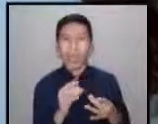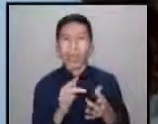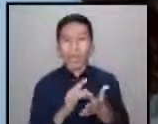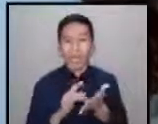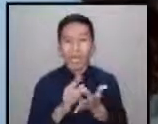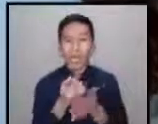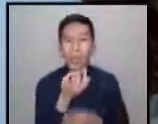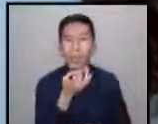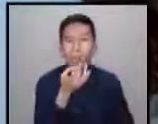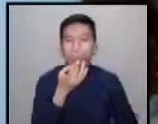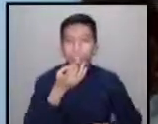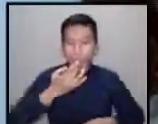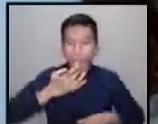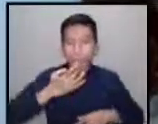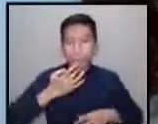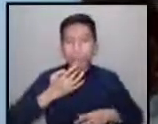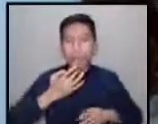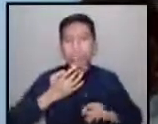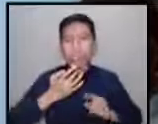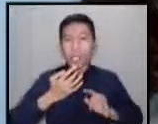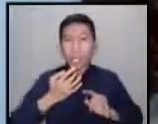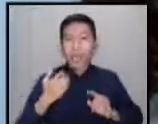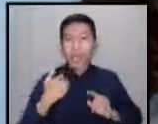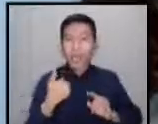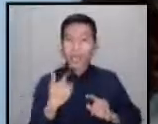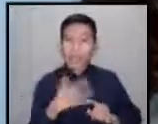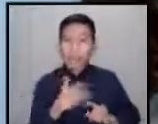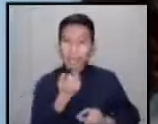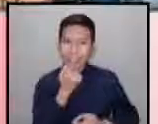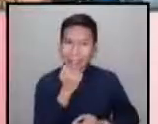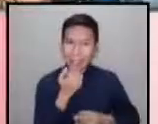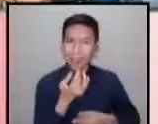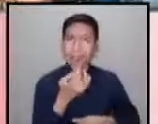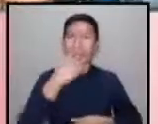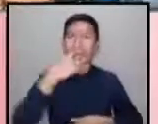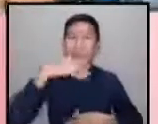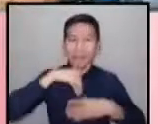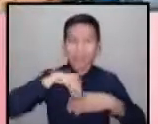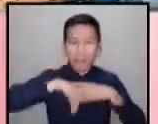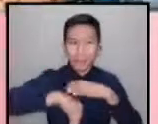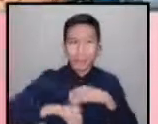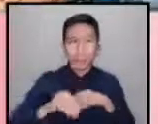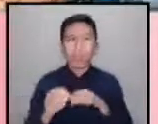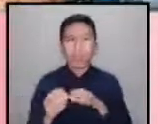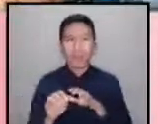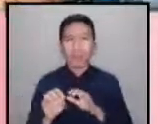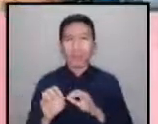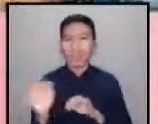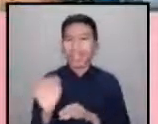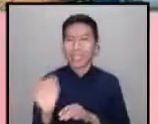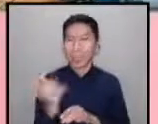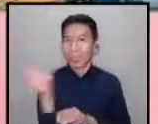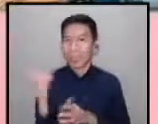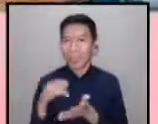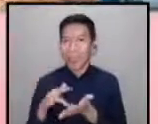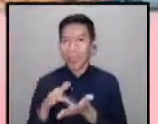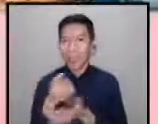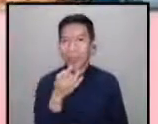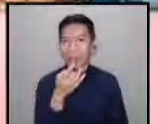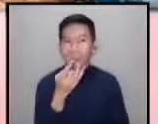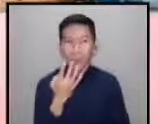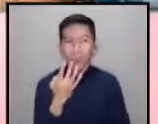drug. So you still have side effects like the rest of the drugs that are antimicrobials that we have, like yung